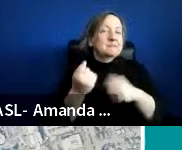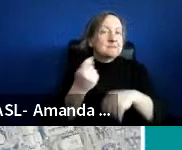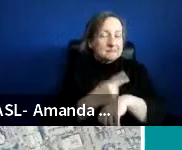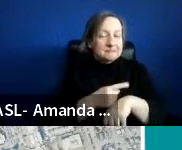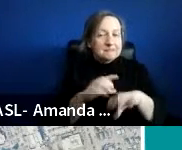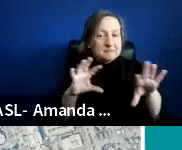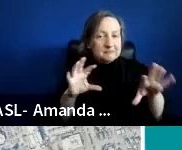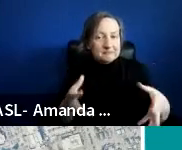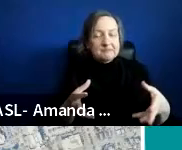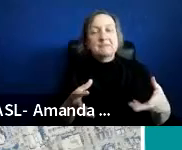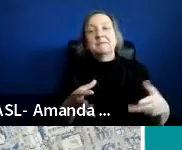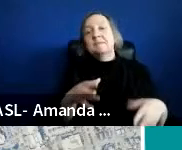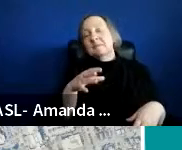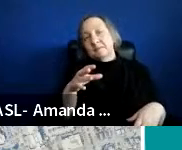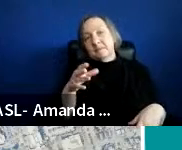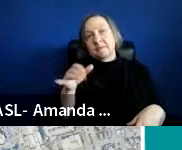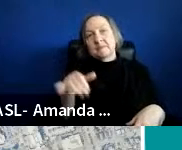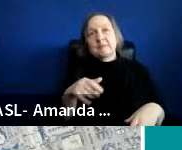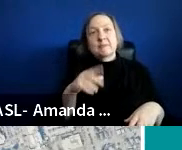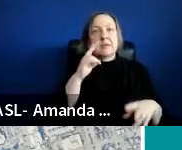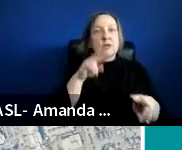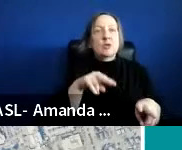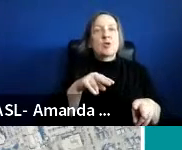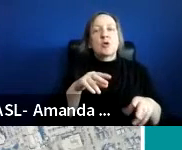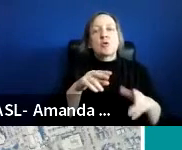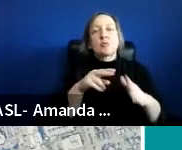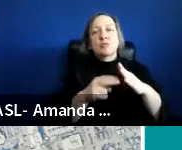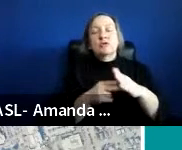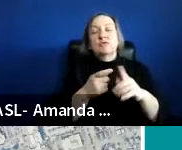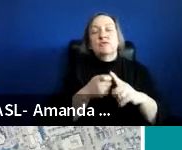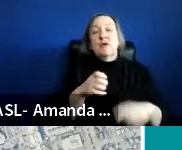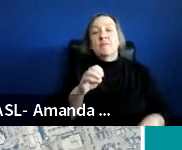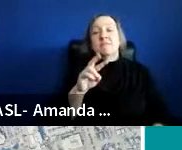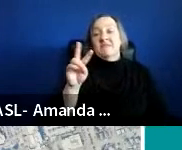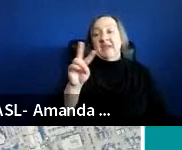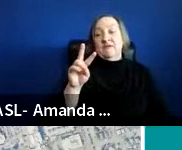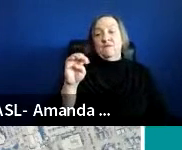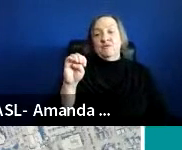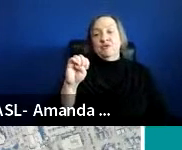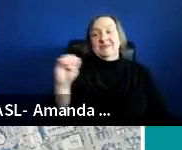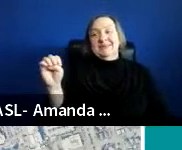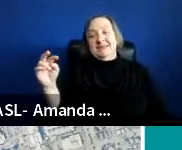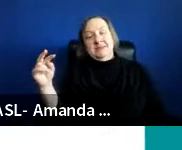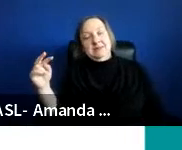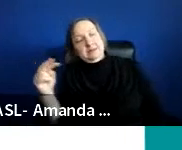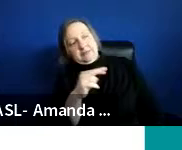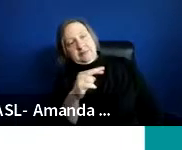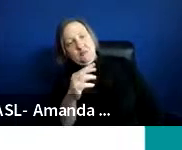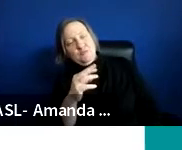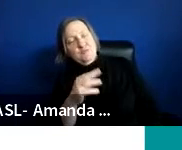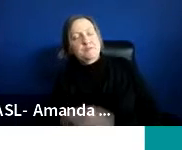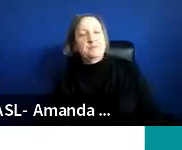is looking at the bridge from Vancouver from the east side. Next slide.